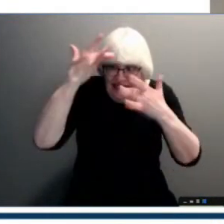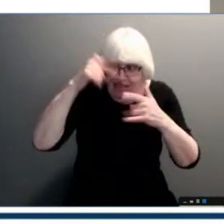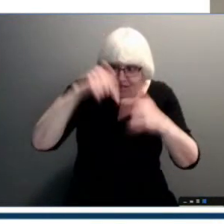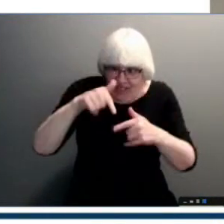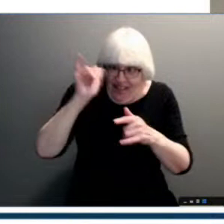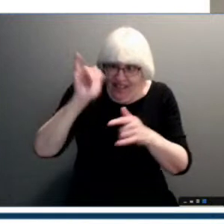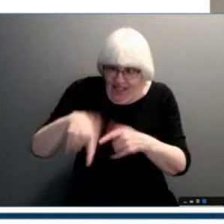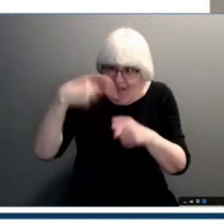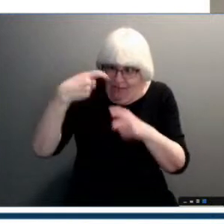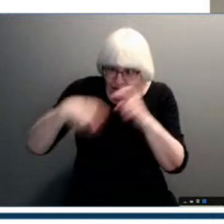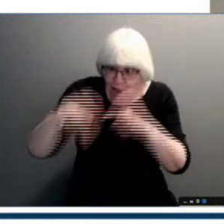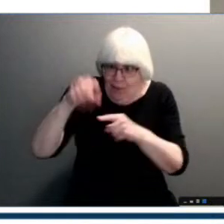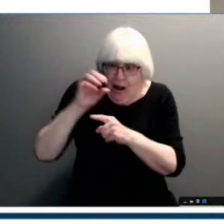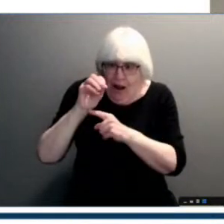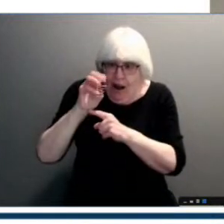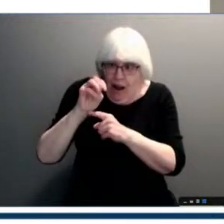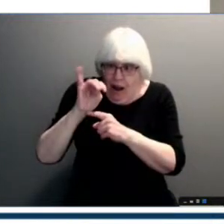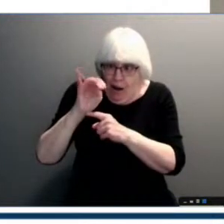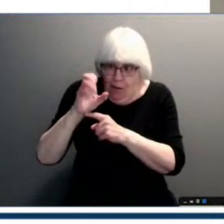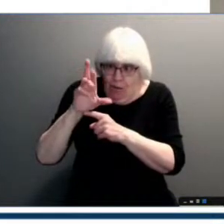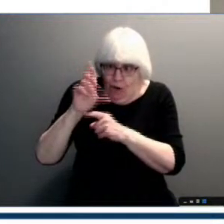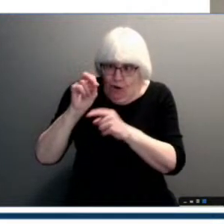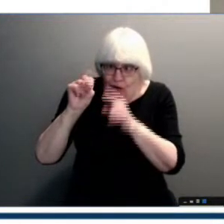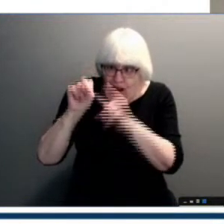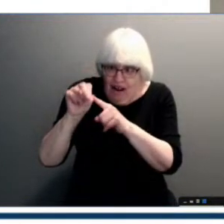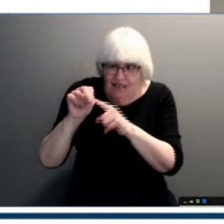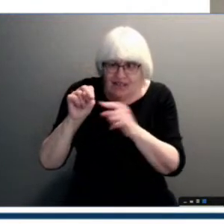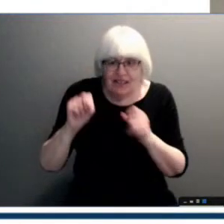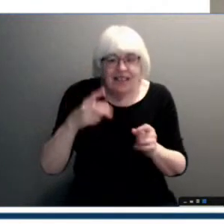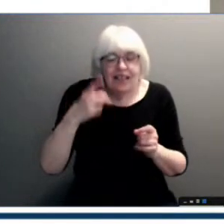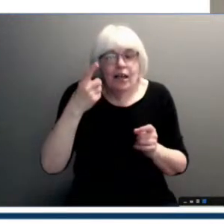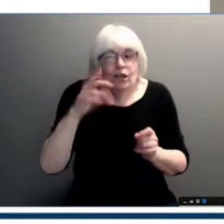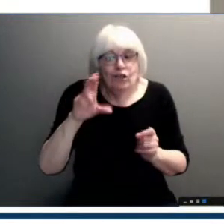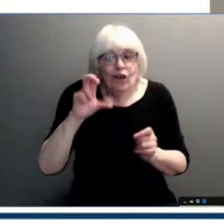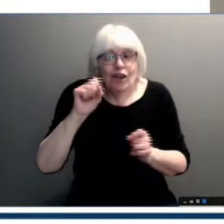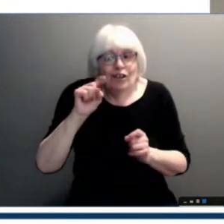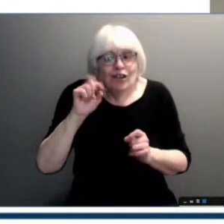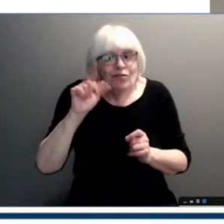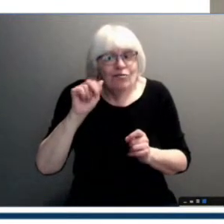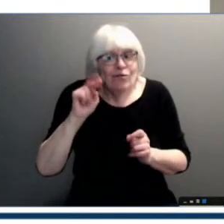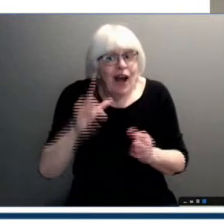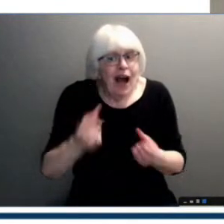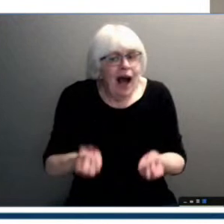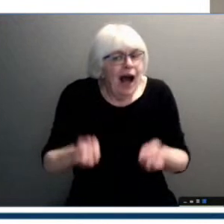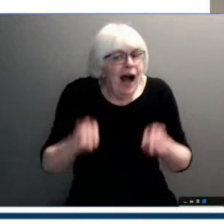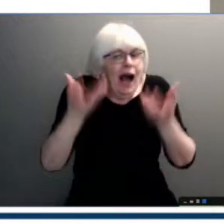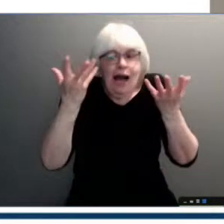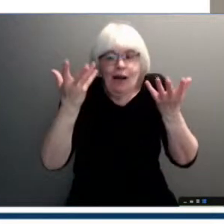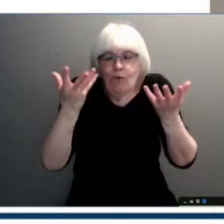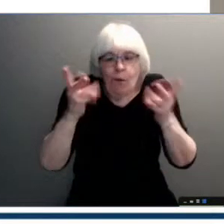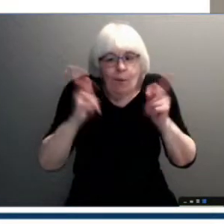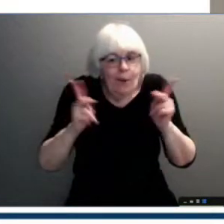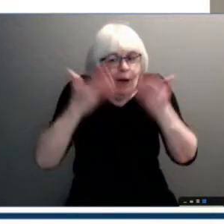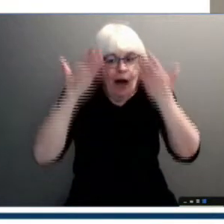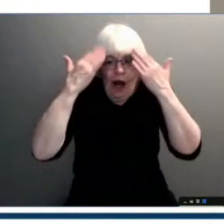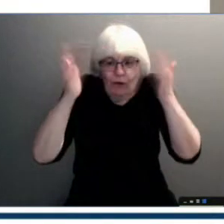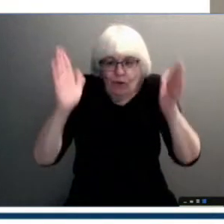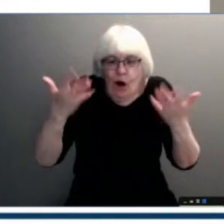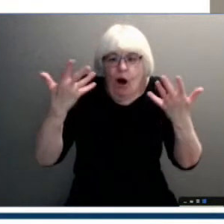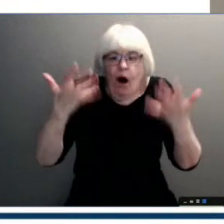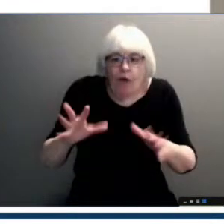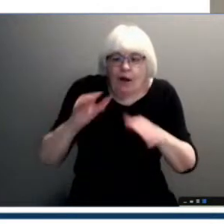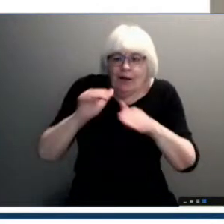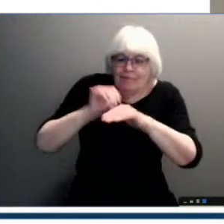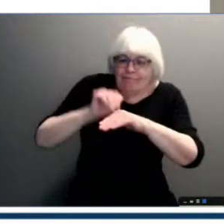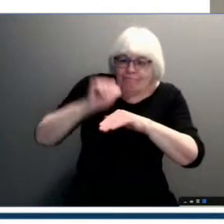number. We continue to send isolates off to the national lab, and we're also working at developing our own